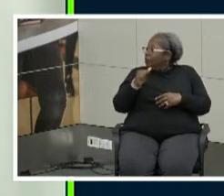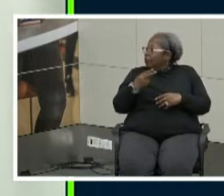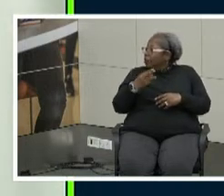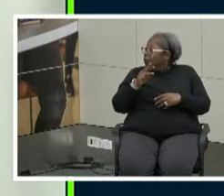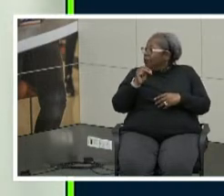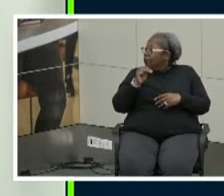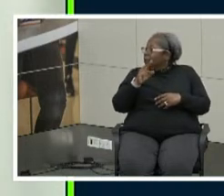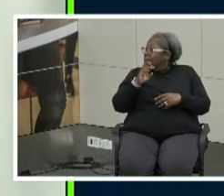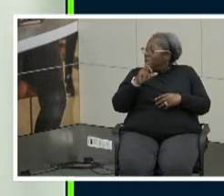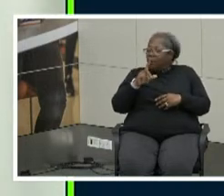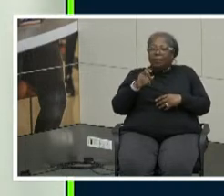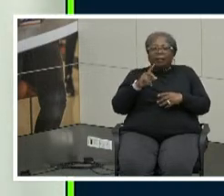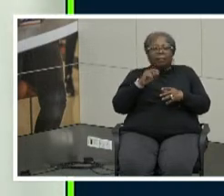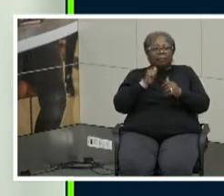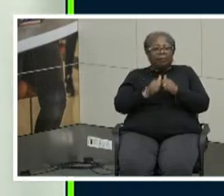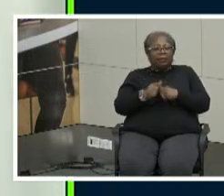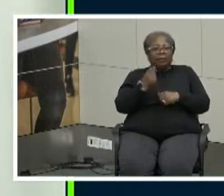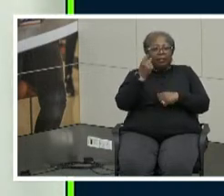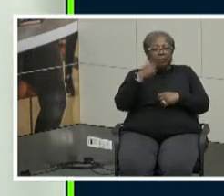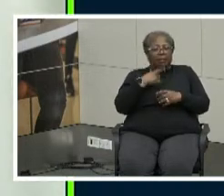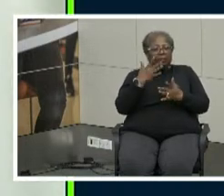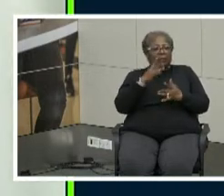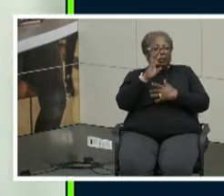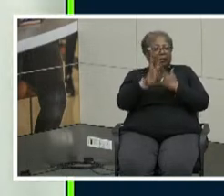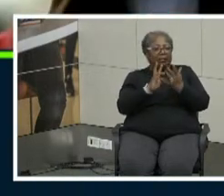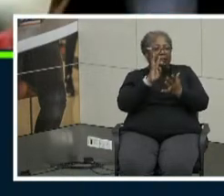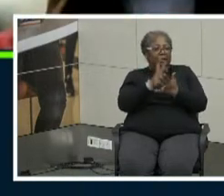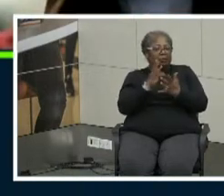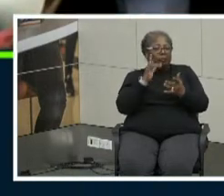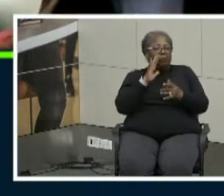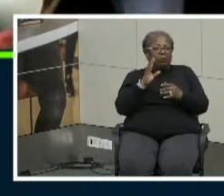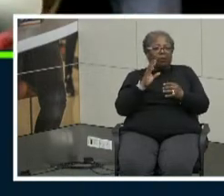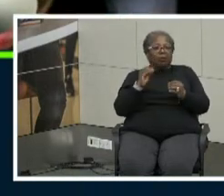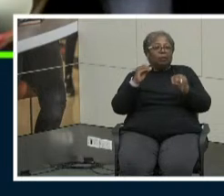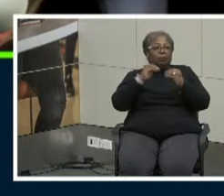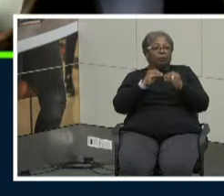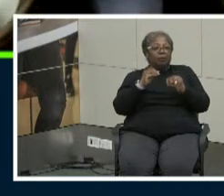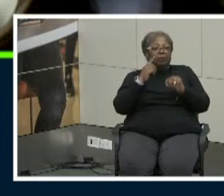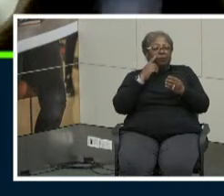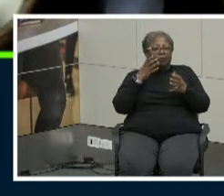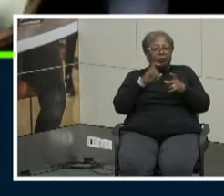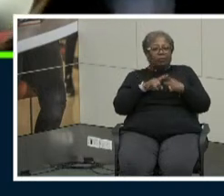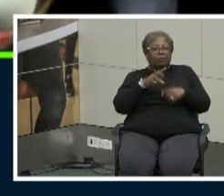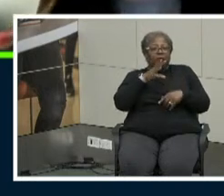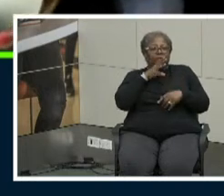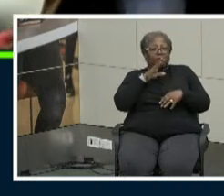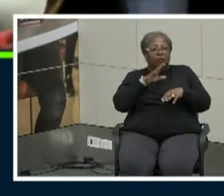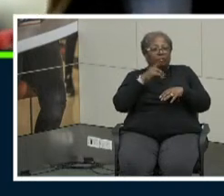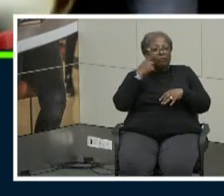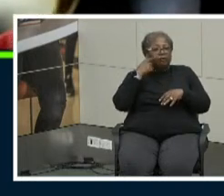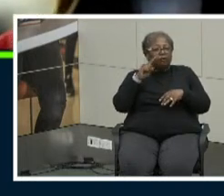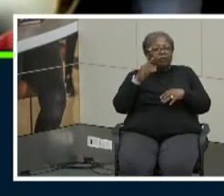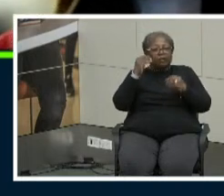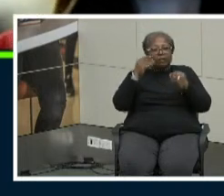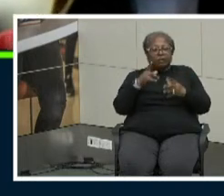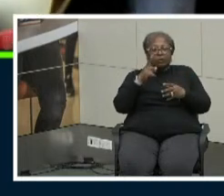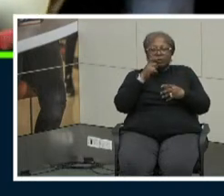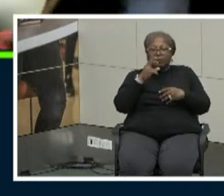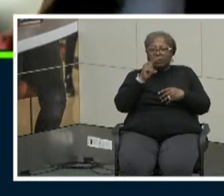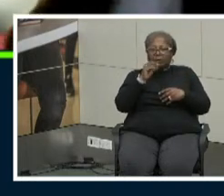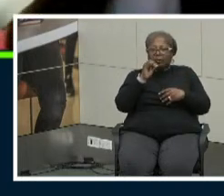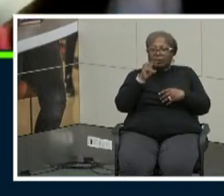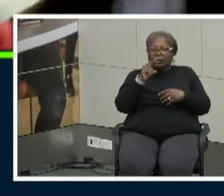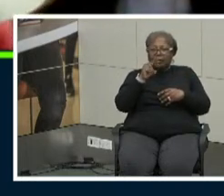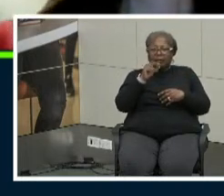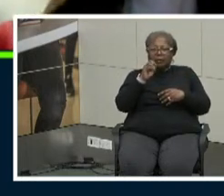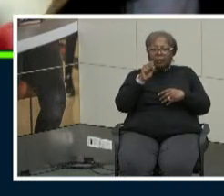11: p.m. and I have been waiting more than six hours and would have waited a dozen more for a chance to speak on behalf of a teacher at a non- NES